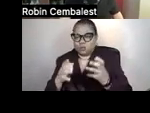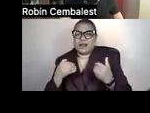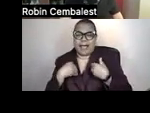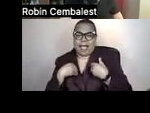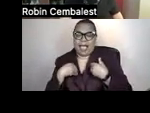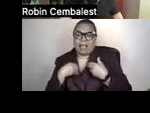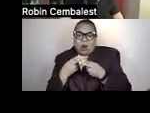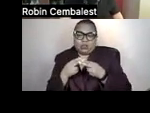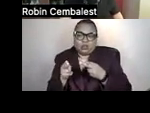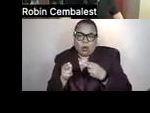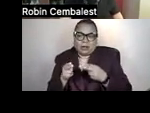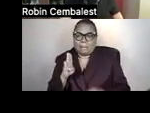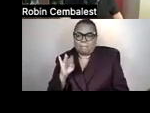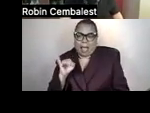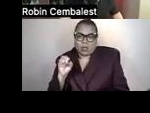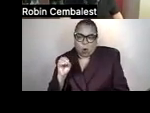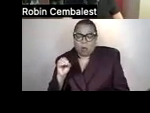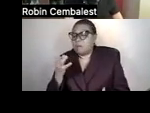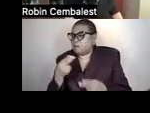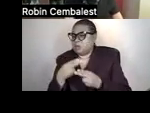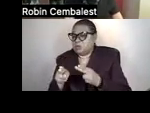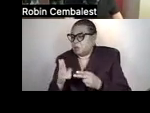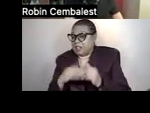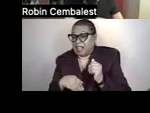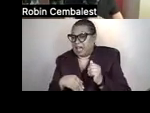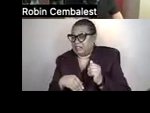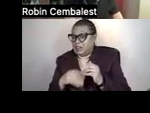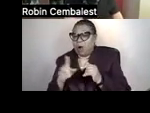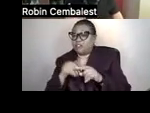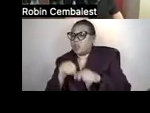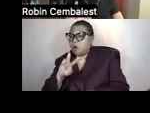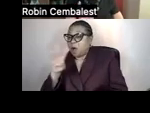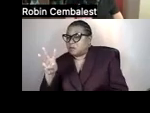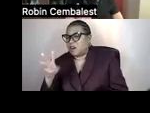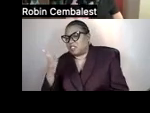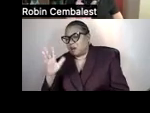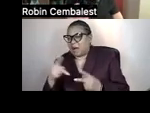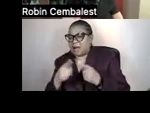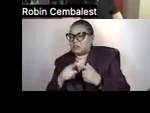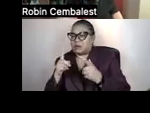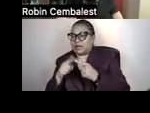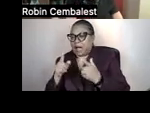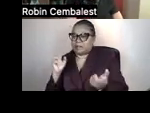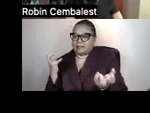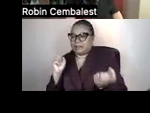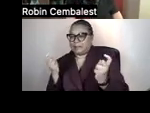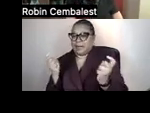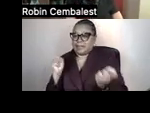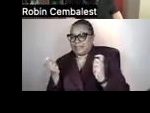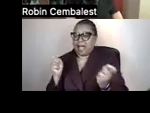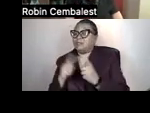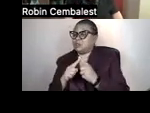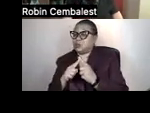a short bio, might be shorter than even on your website, those kinds that you can kind of adapt even to